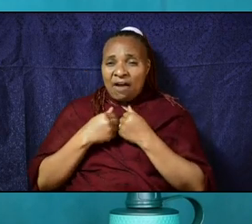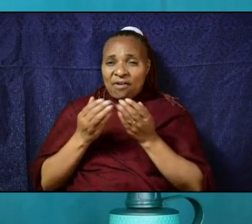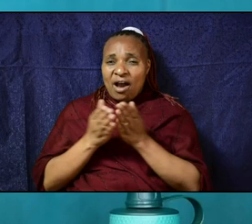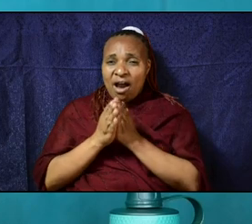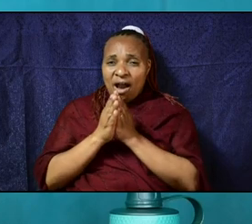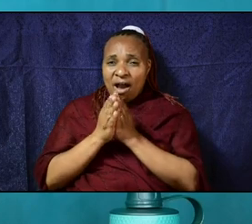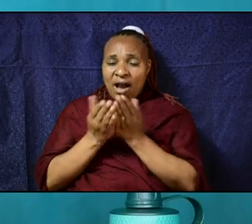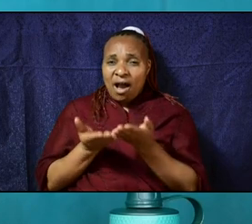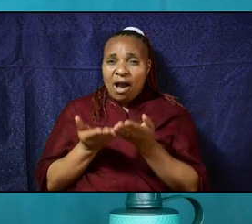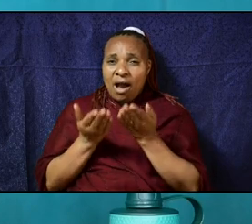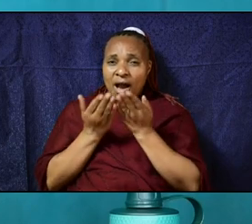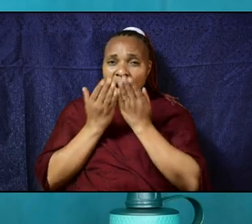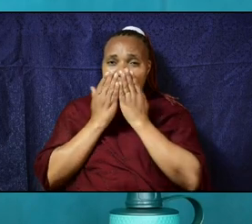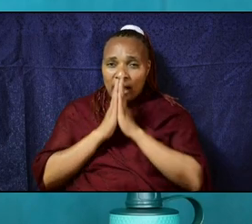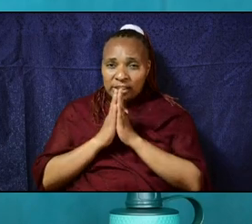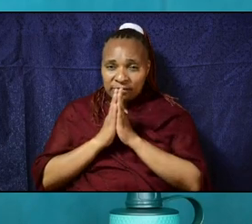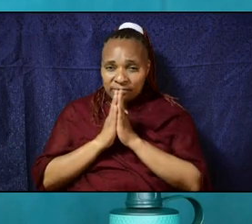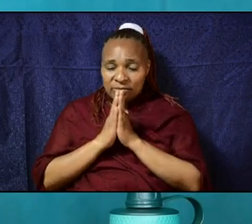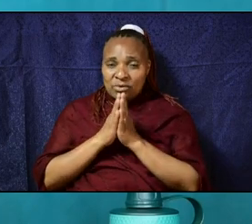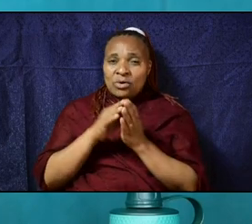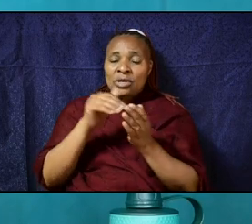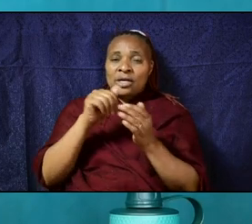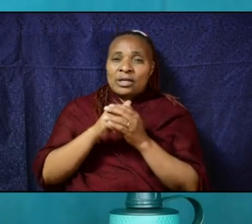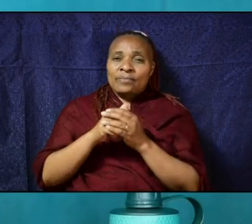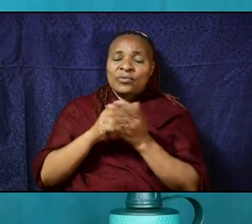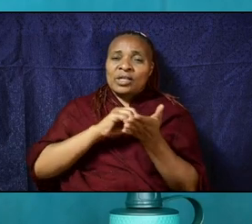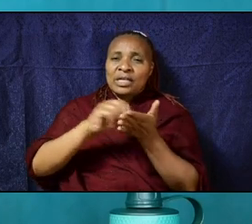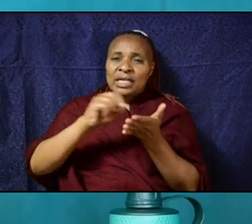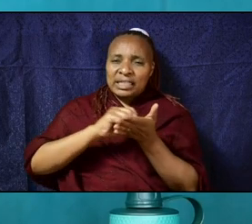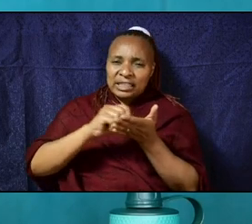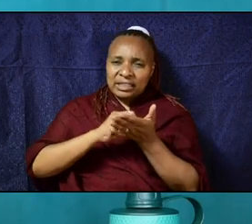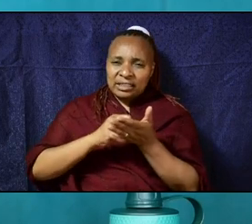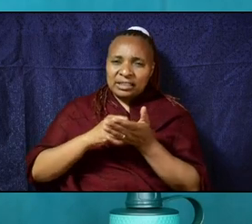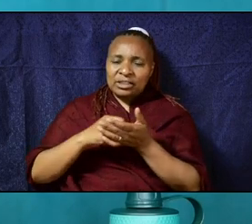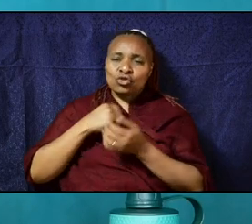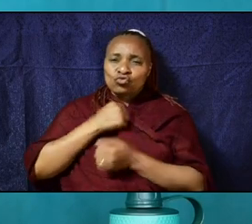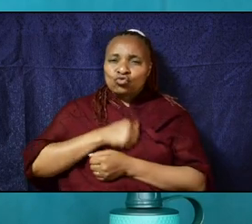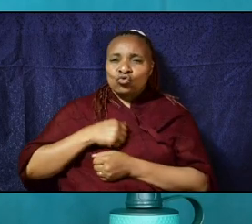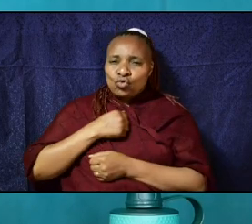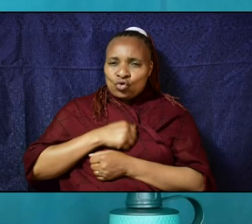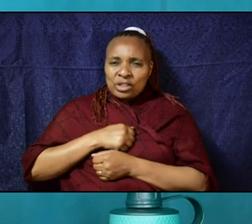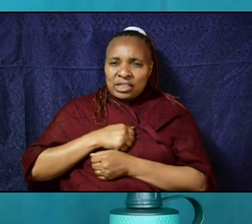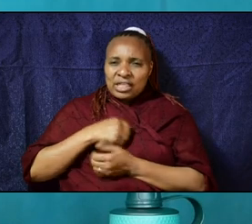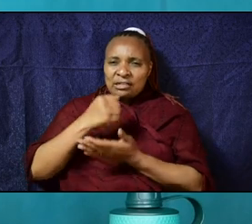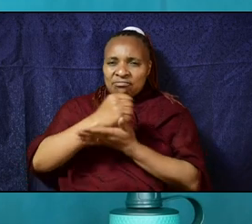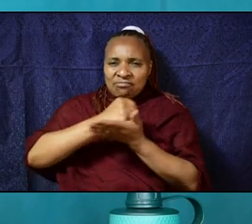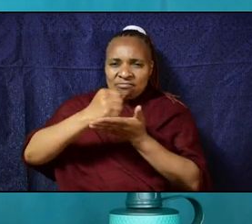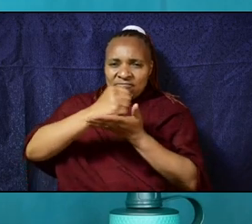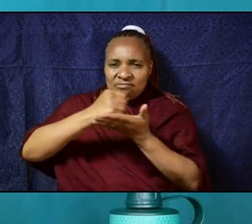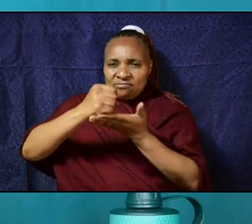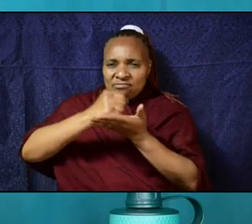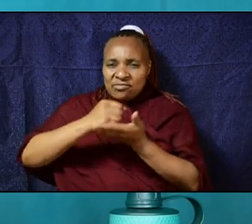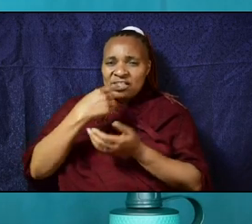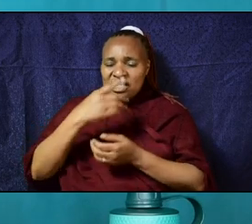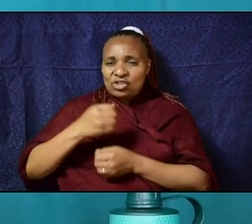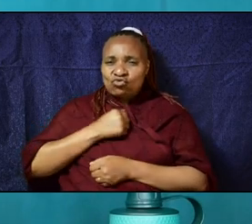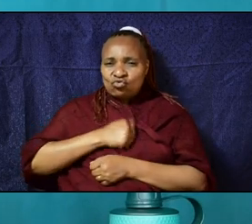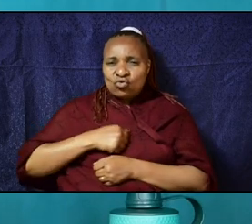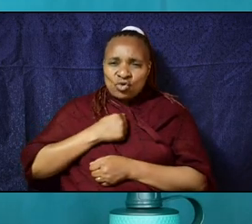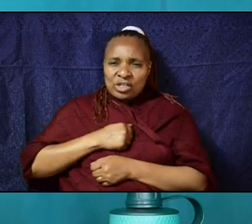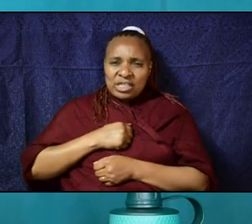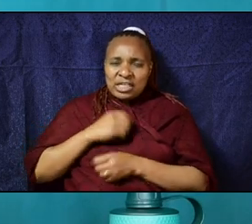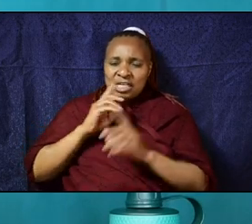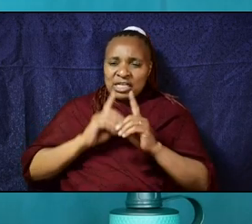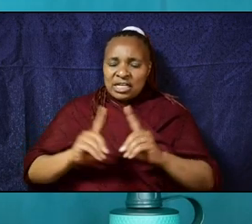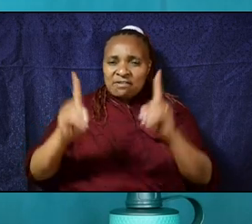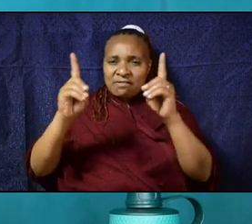in his coat pocket with a handwritten apology, embroidered. Actually, it was embroidered into the handkerchief, an apology. We are sorry we did not